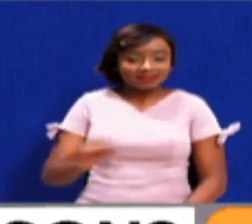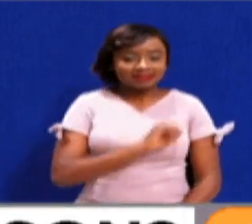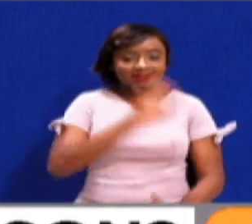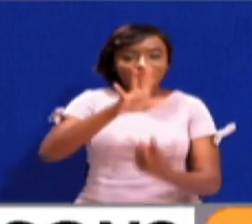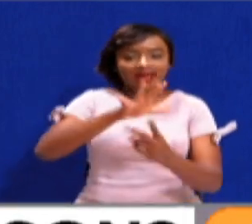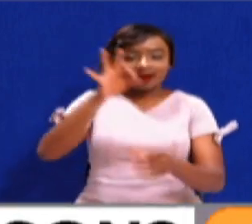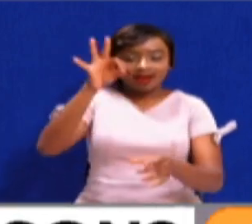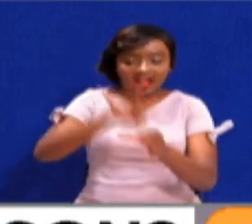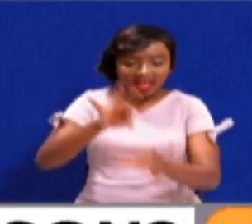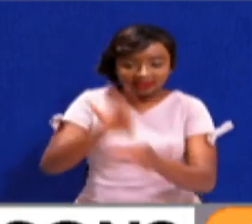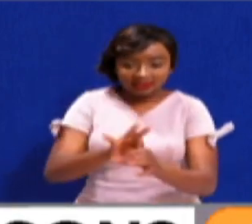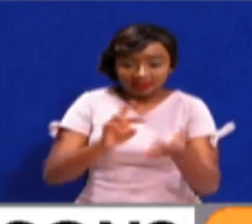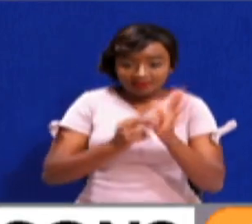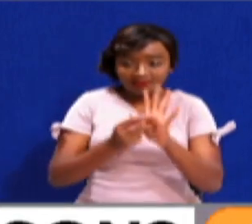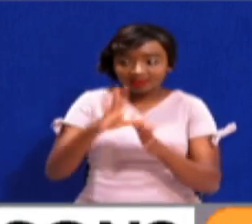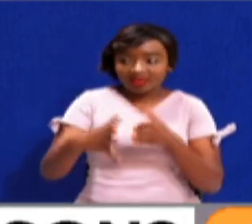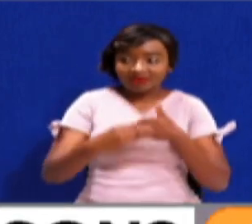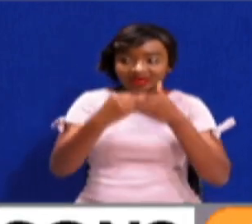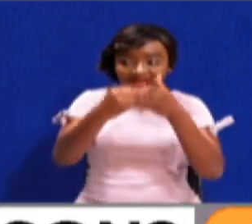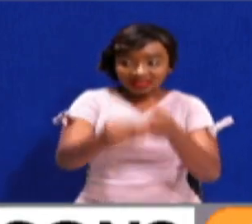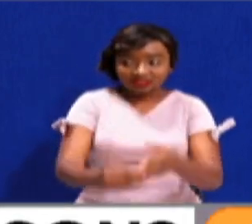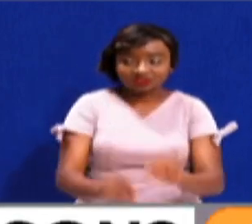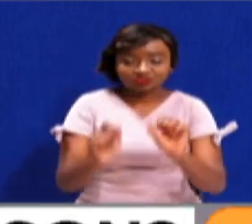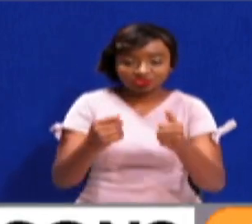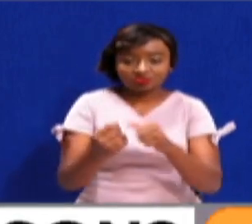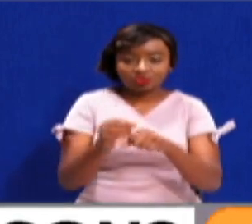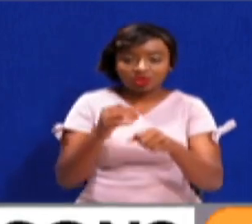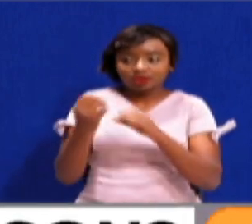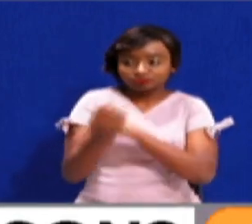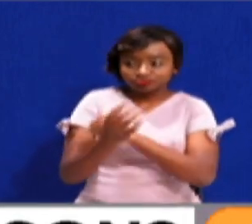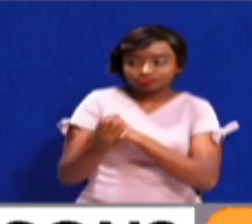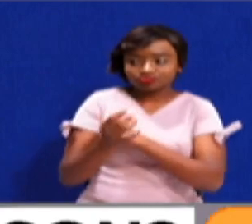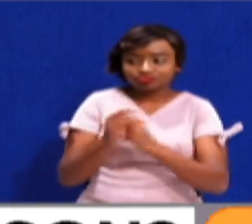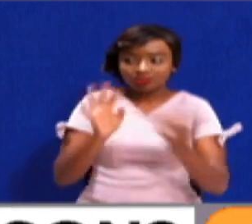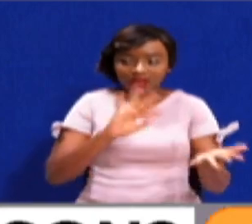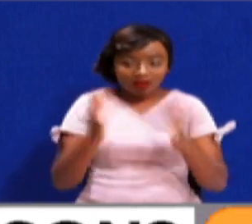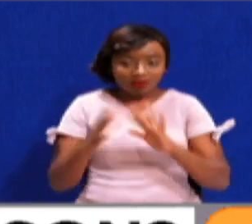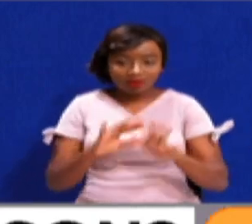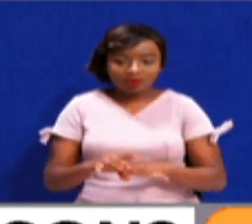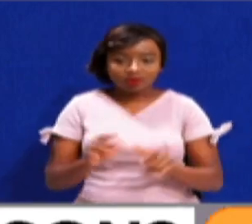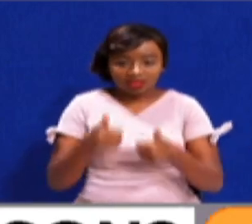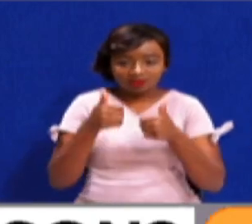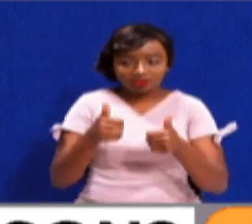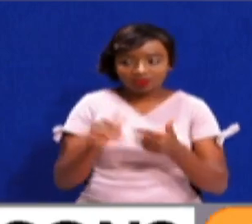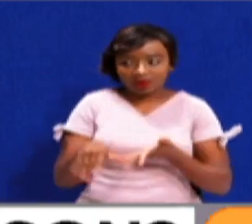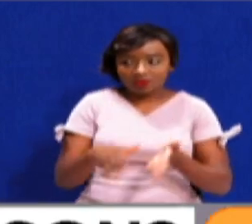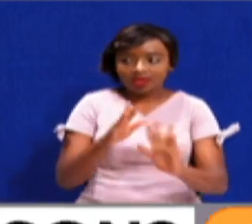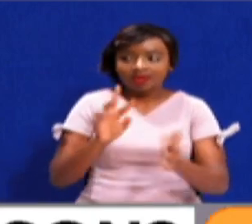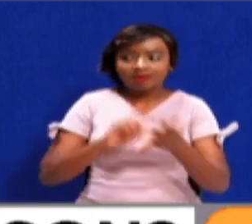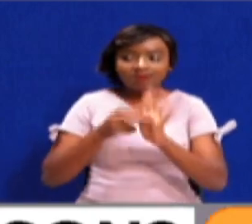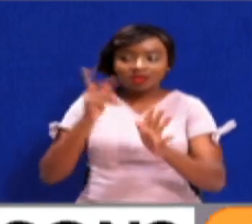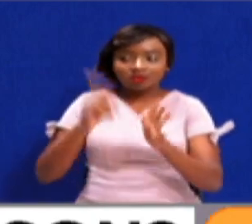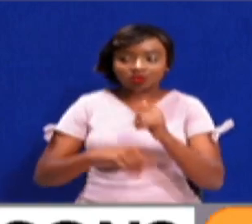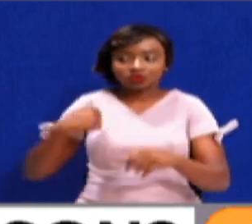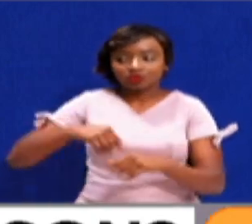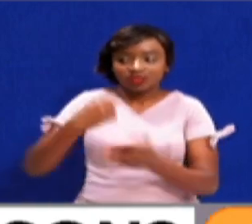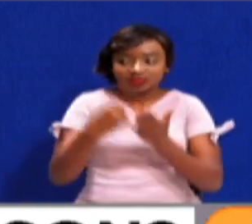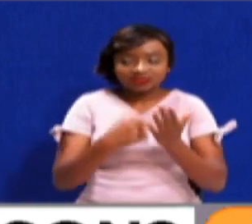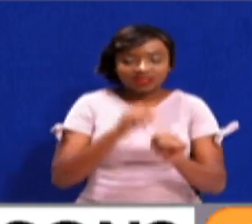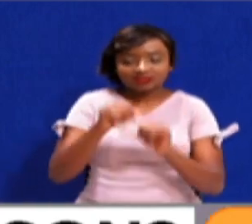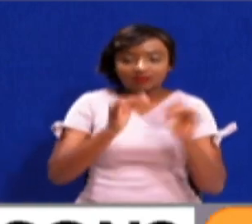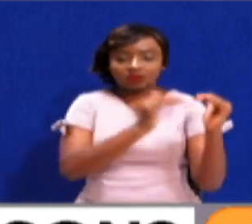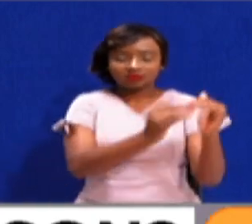elected. They have a leadership that should guide the country on this matter in a proper manner. Proper manner, talking about equity, you